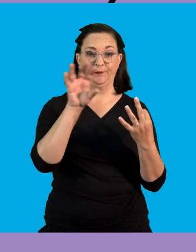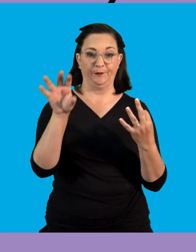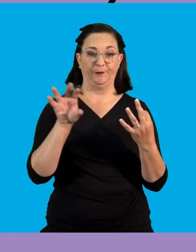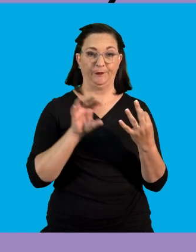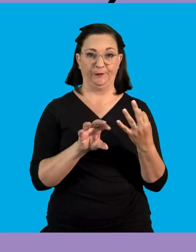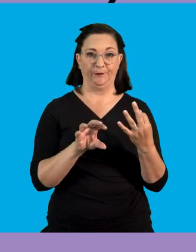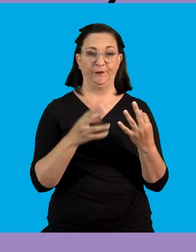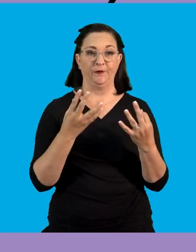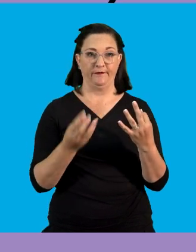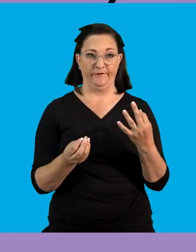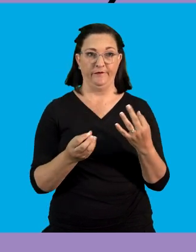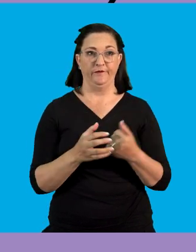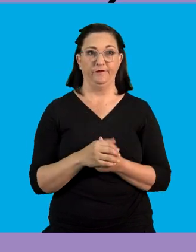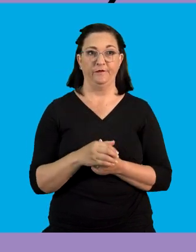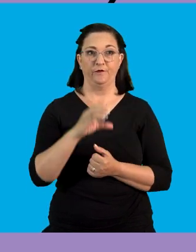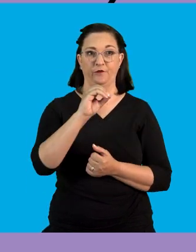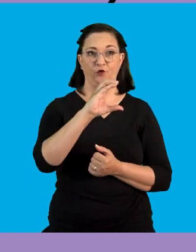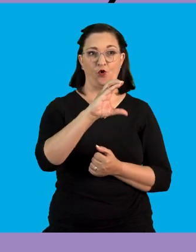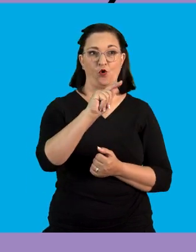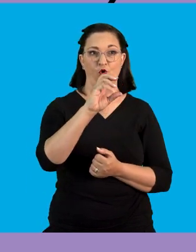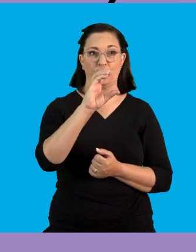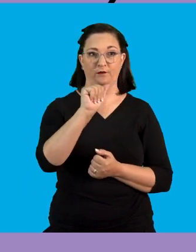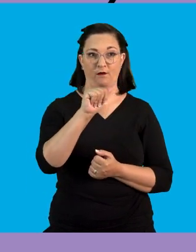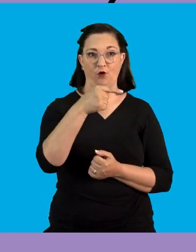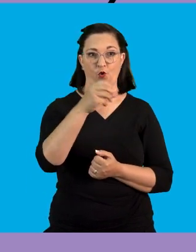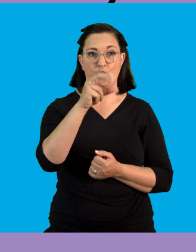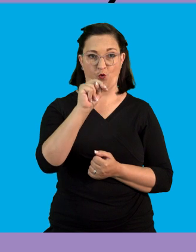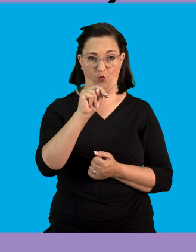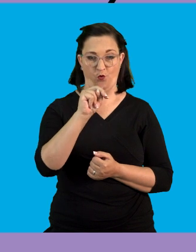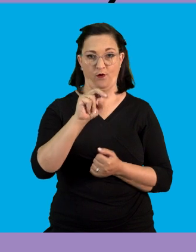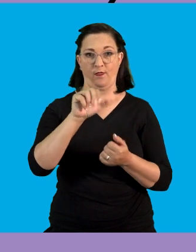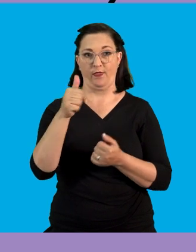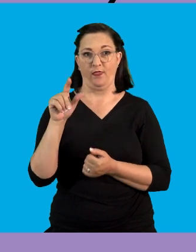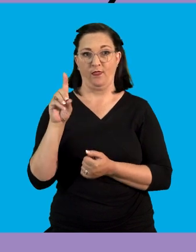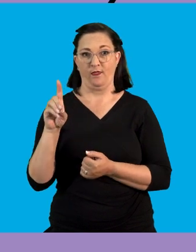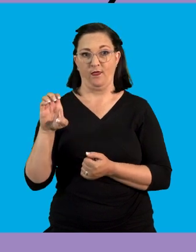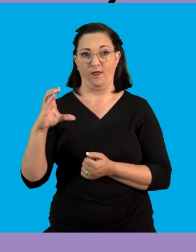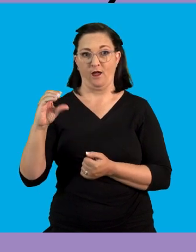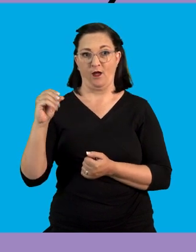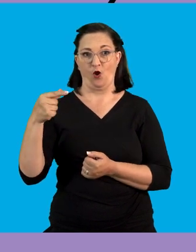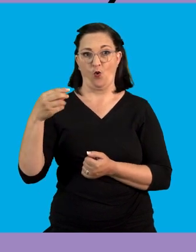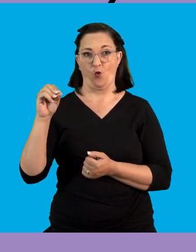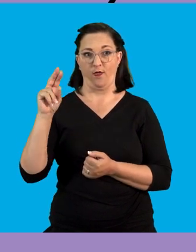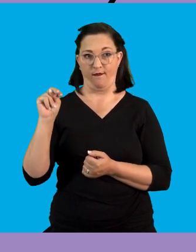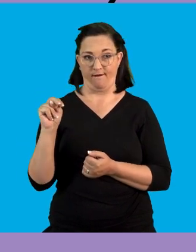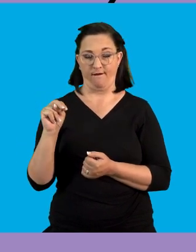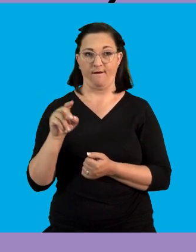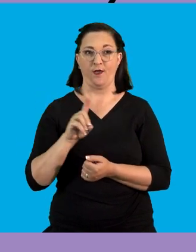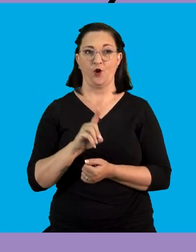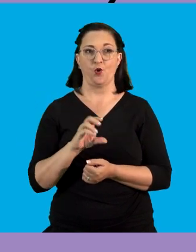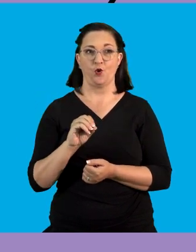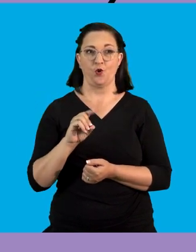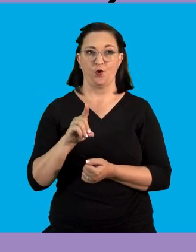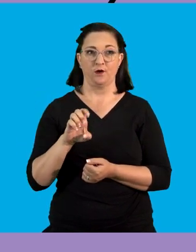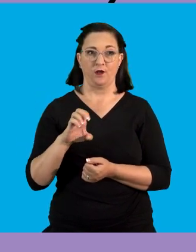Let's look at the next one. Now we have 3 figures that were given, and the first one is an octagon, the next